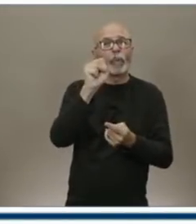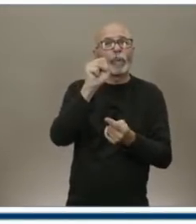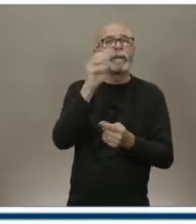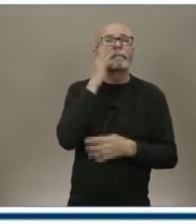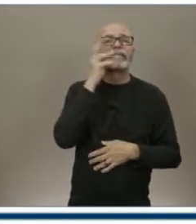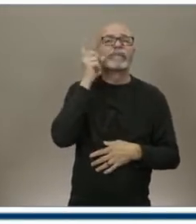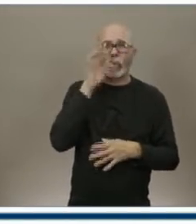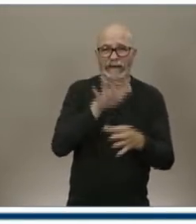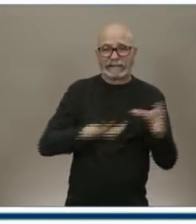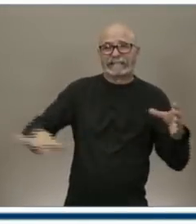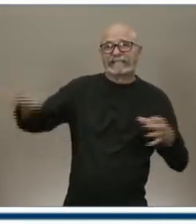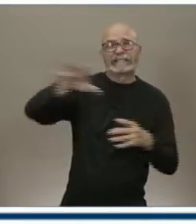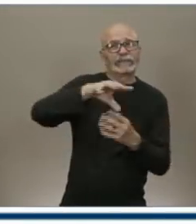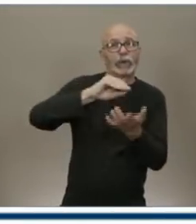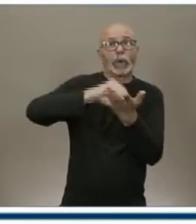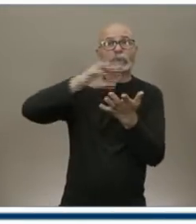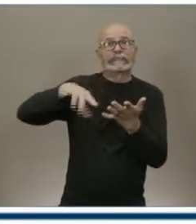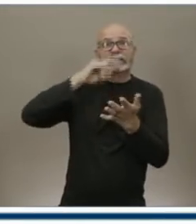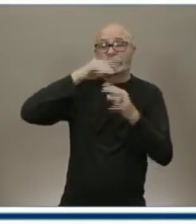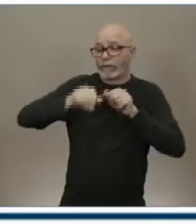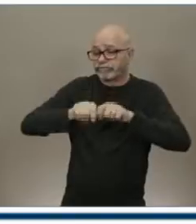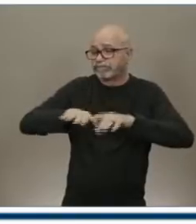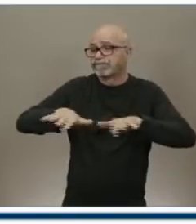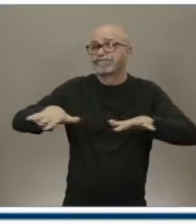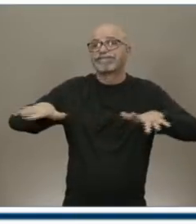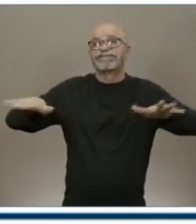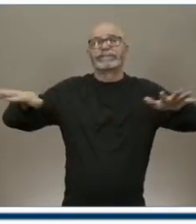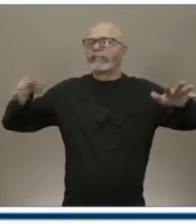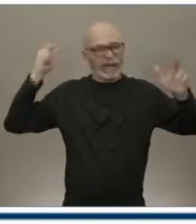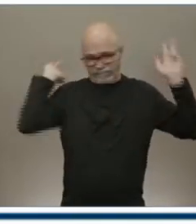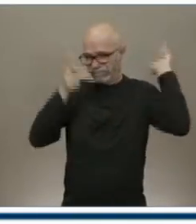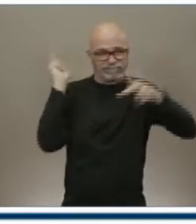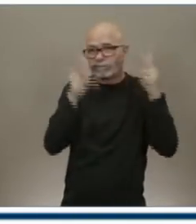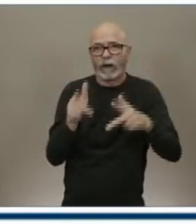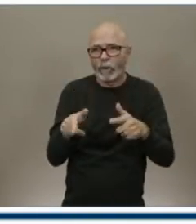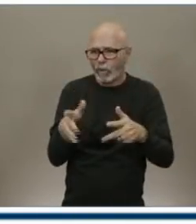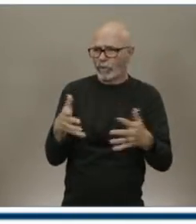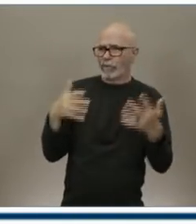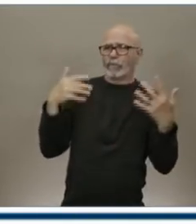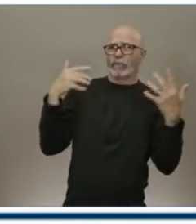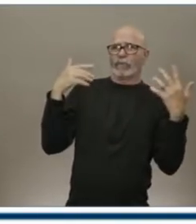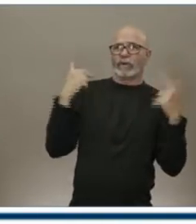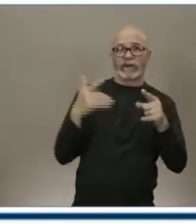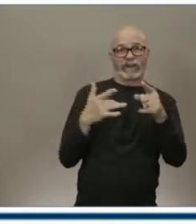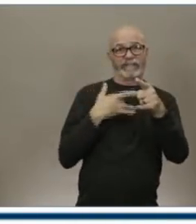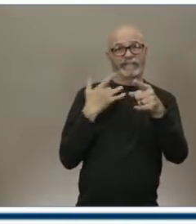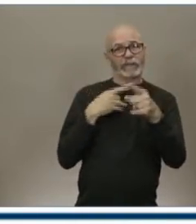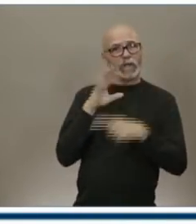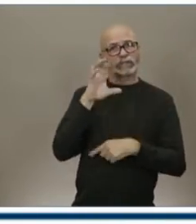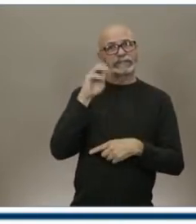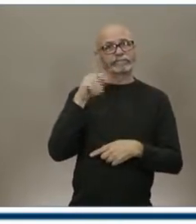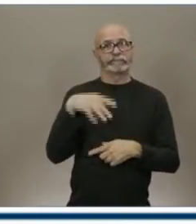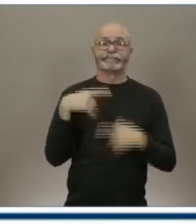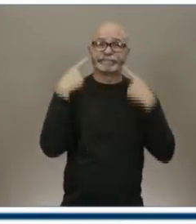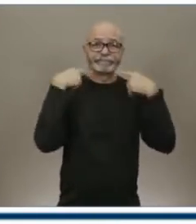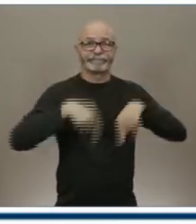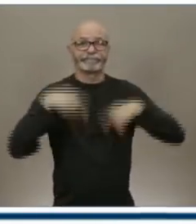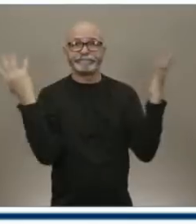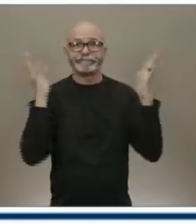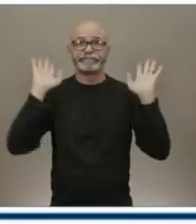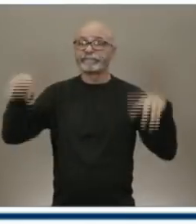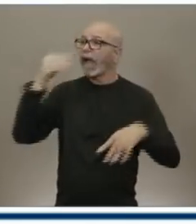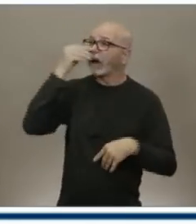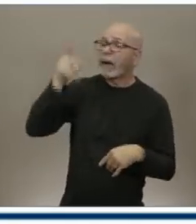were being released. Are you concerned that the RCMP demonstrated a disregard for the safety of the public during these